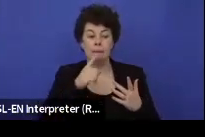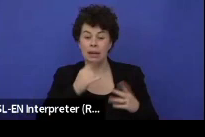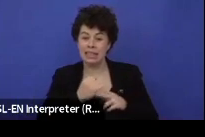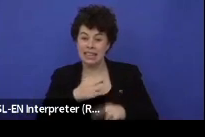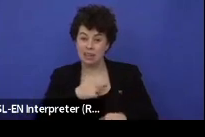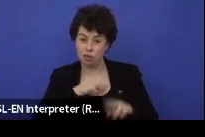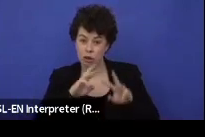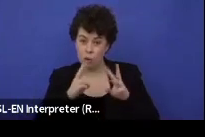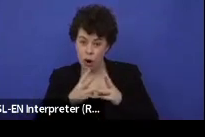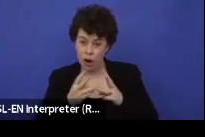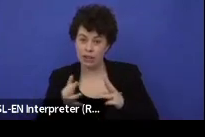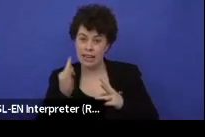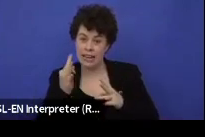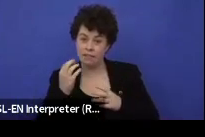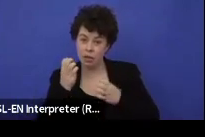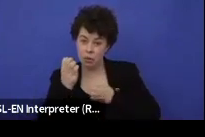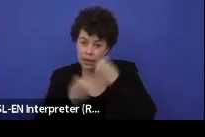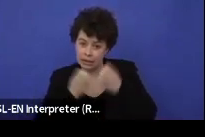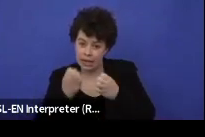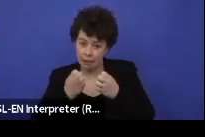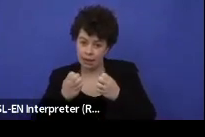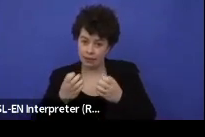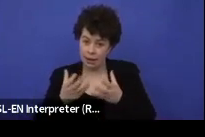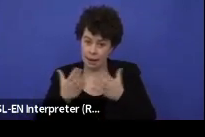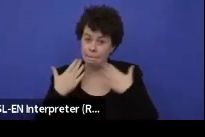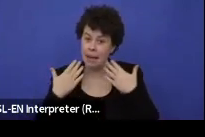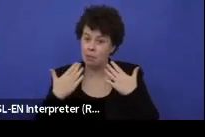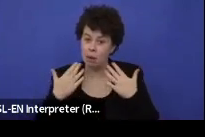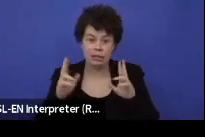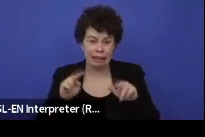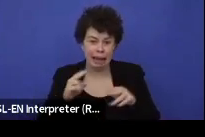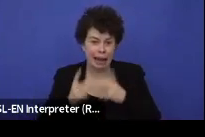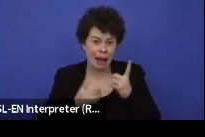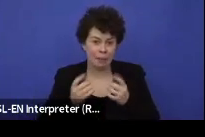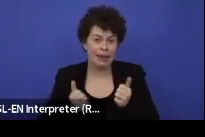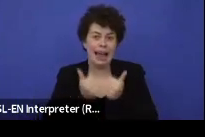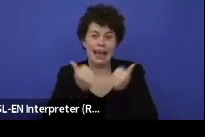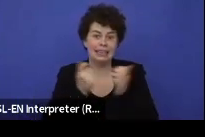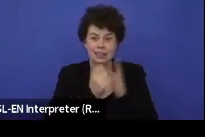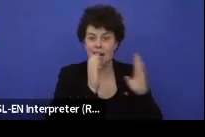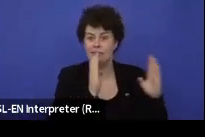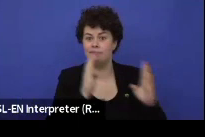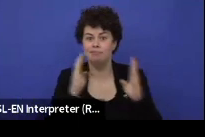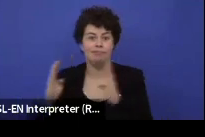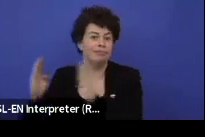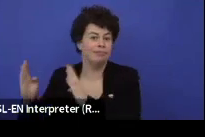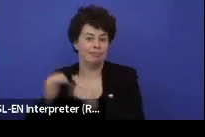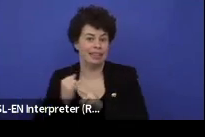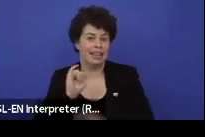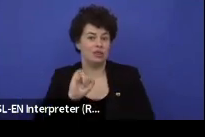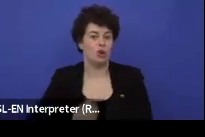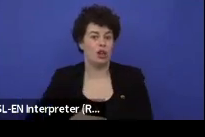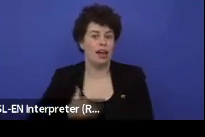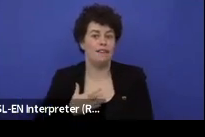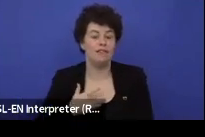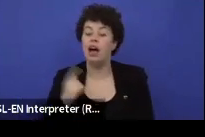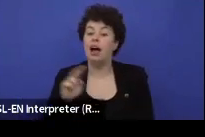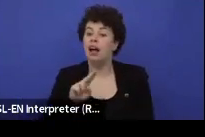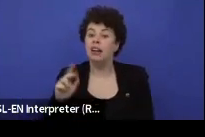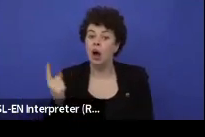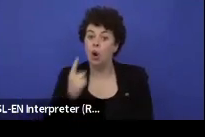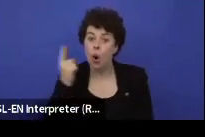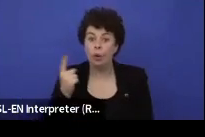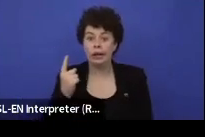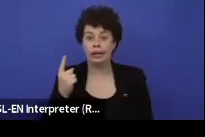into menopause at any time, or you can have menopause at any time. It's not just a midlife.